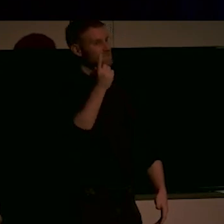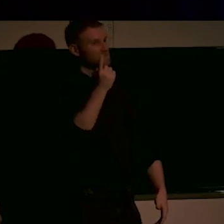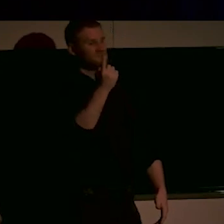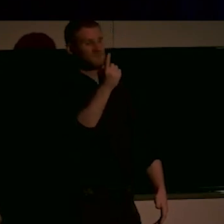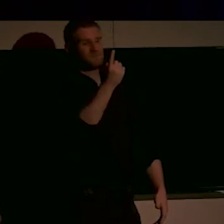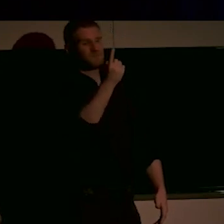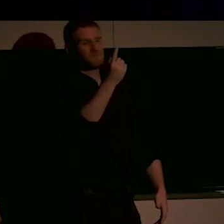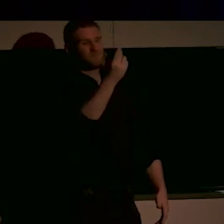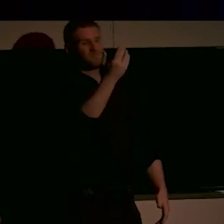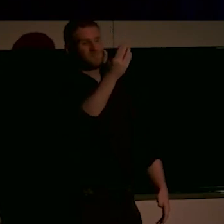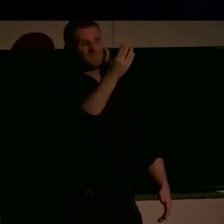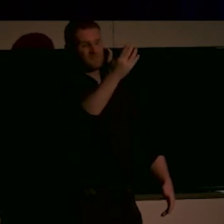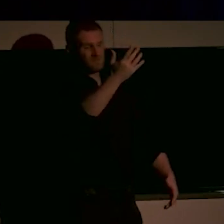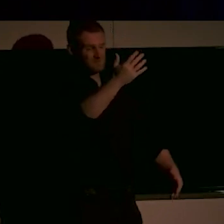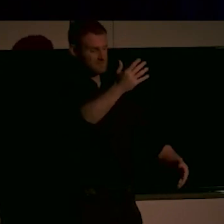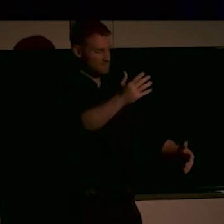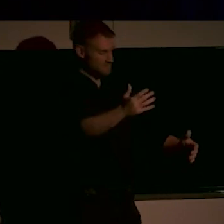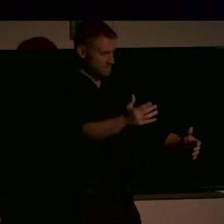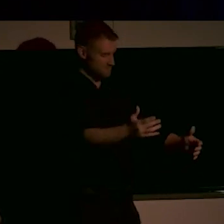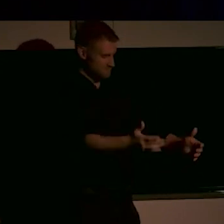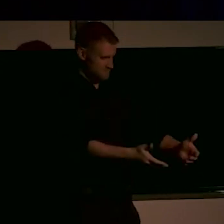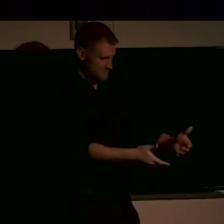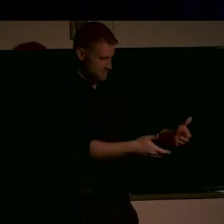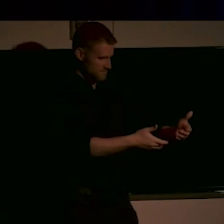somebody going